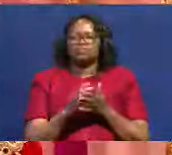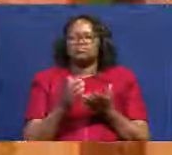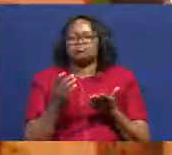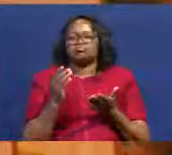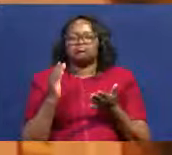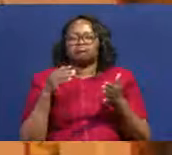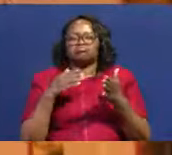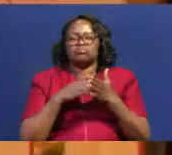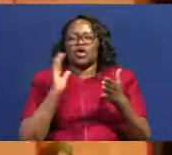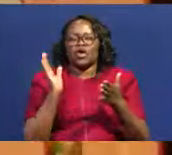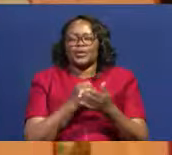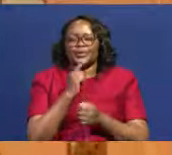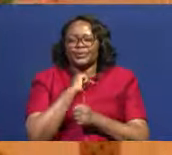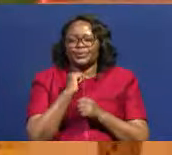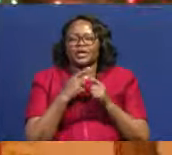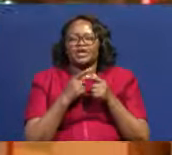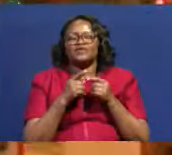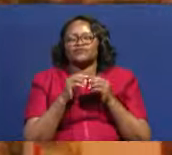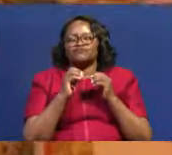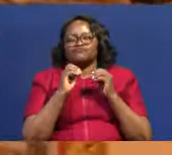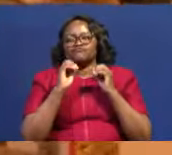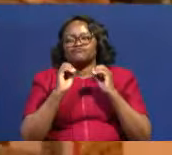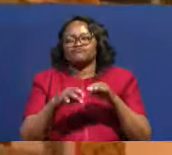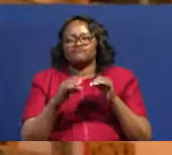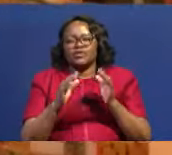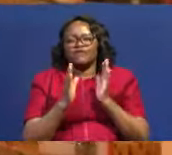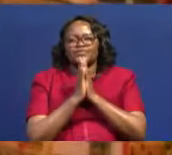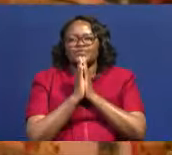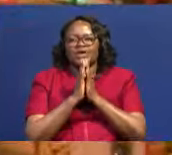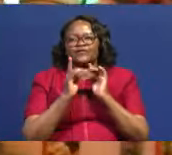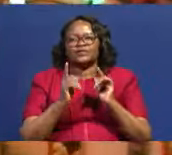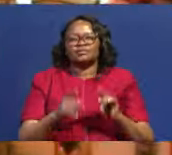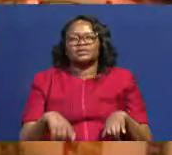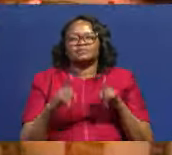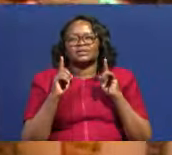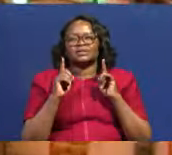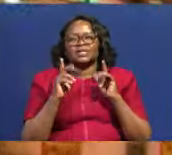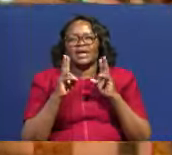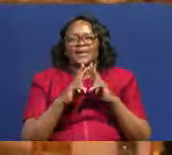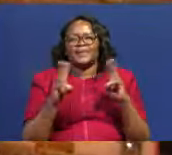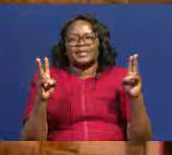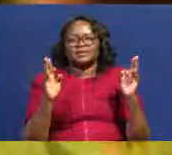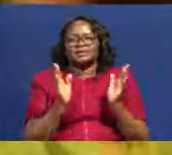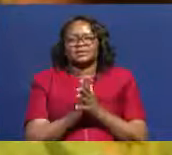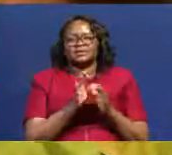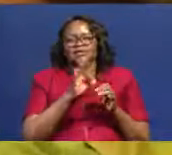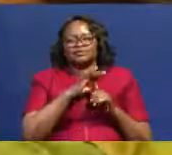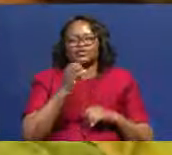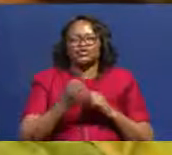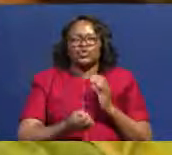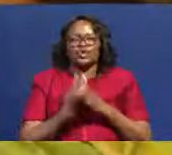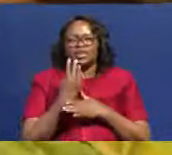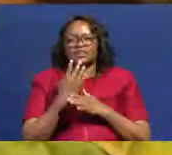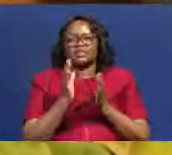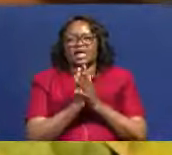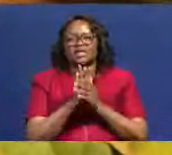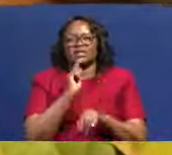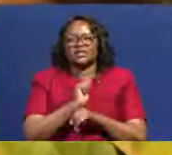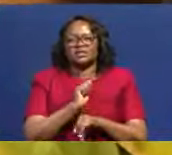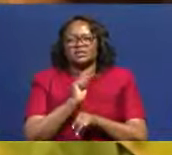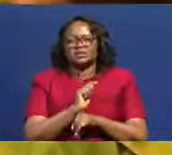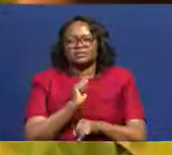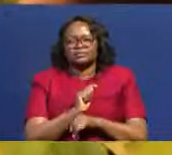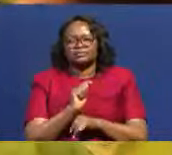obstacles. Each offering carries prayers for prosperity, peace and spiritual growth. The temple